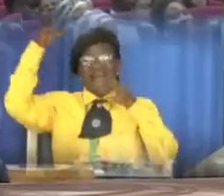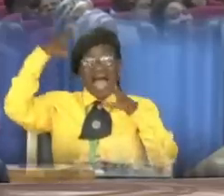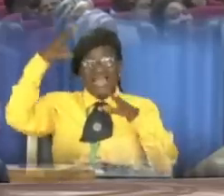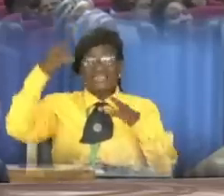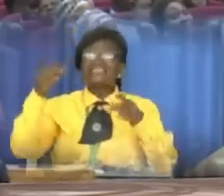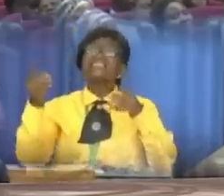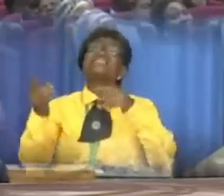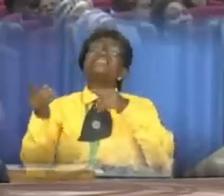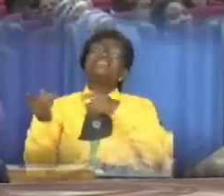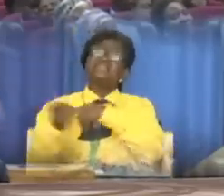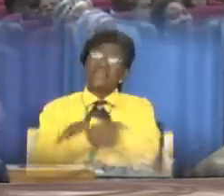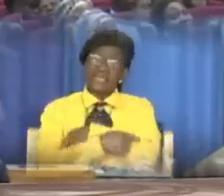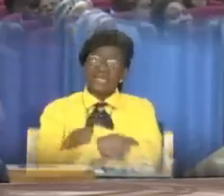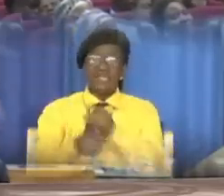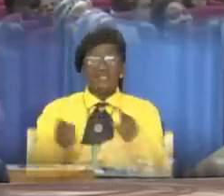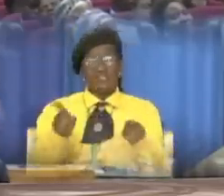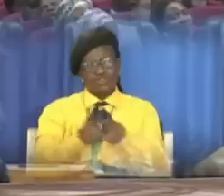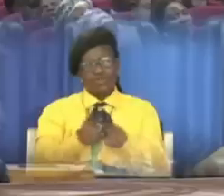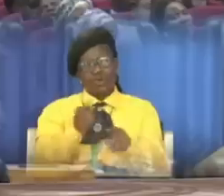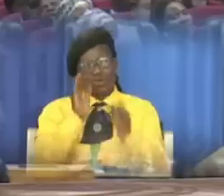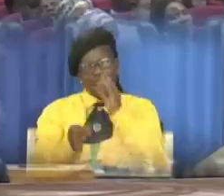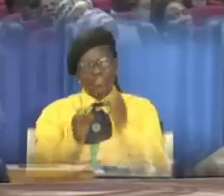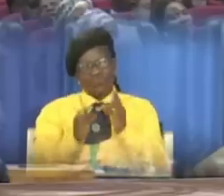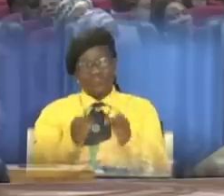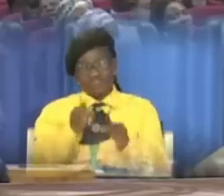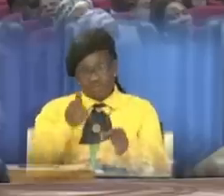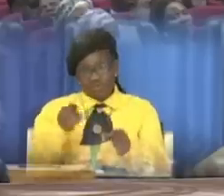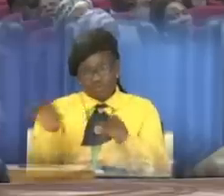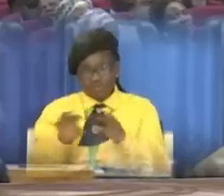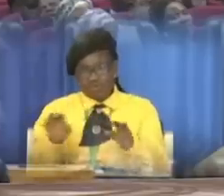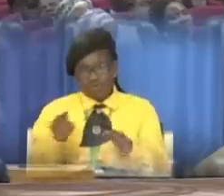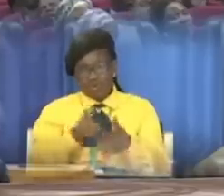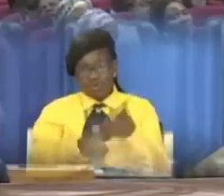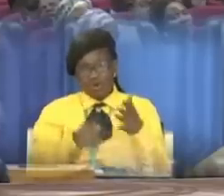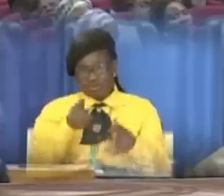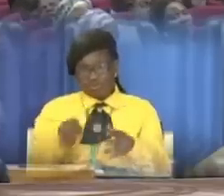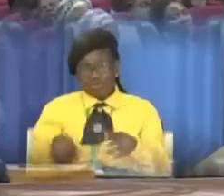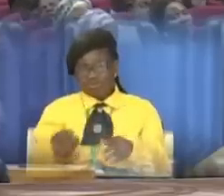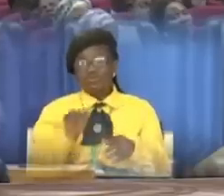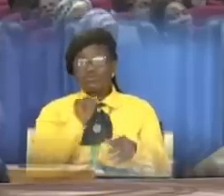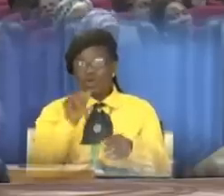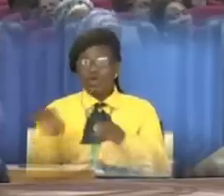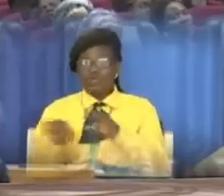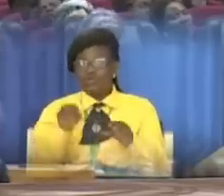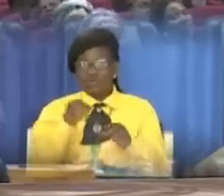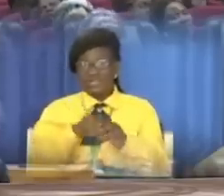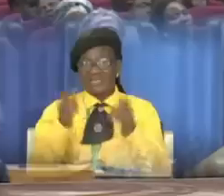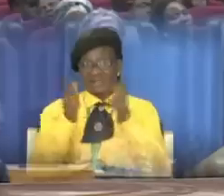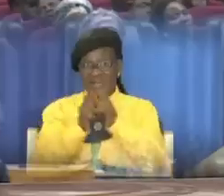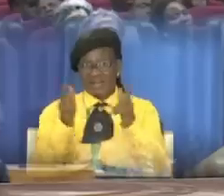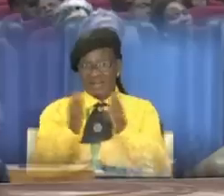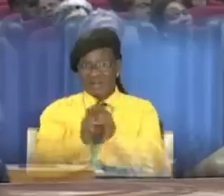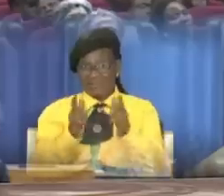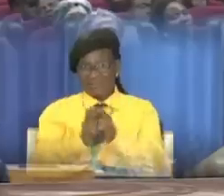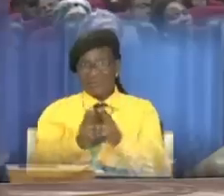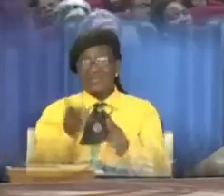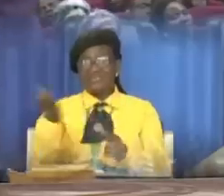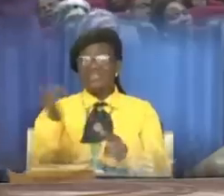camp, there is a record going on, just as is going on in